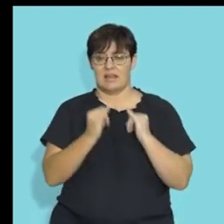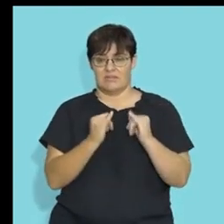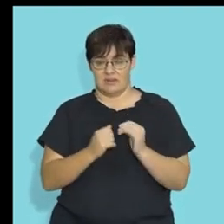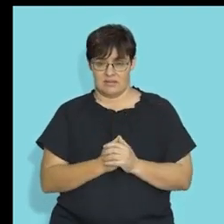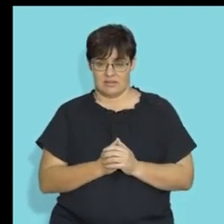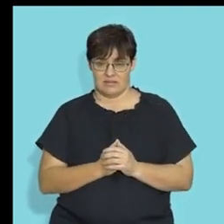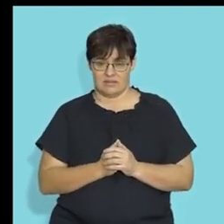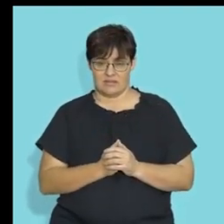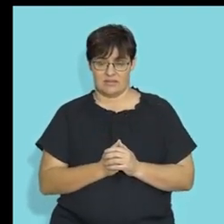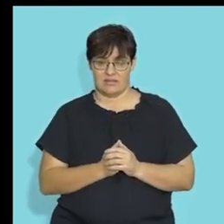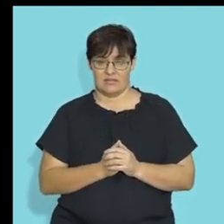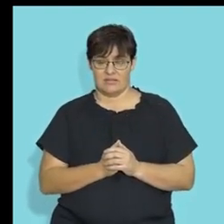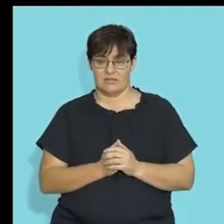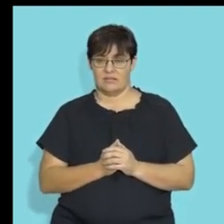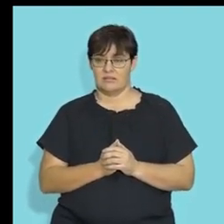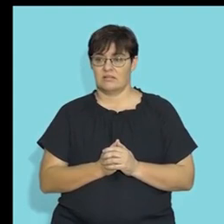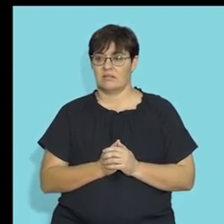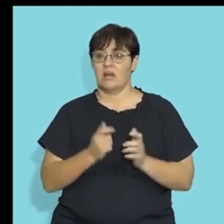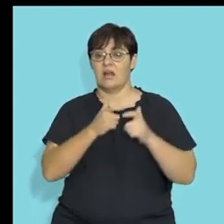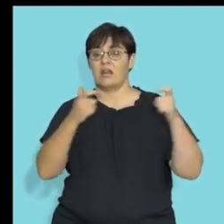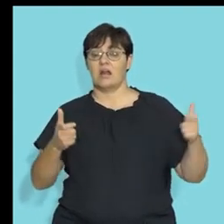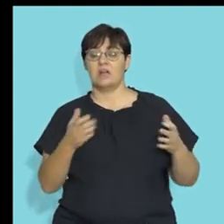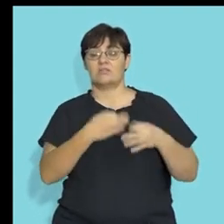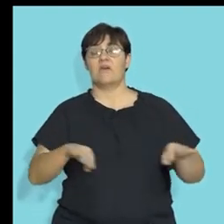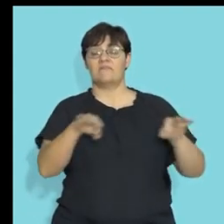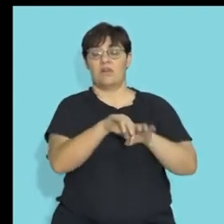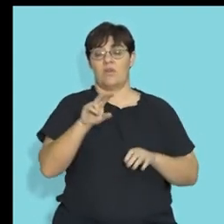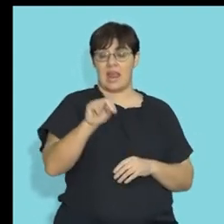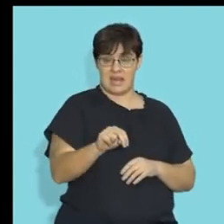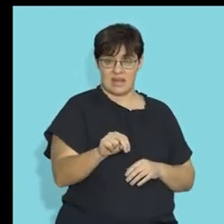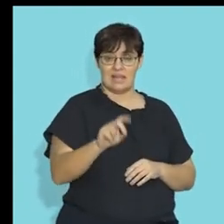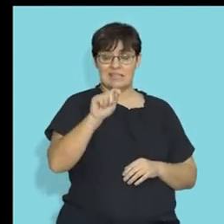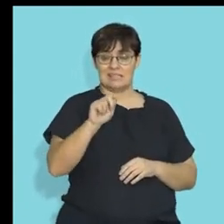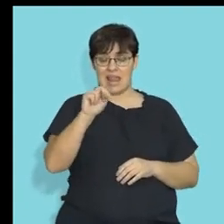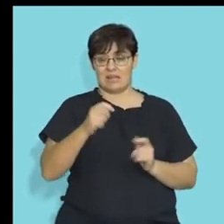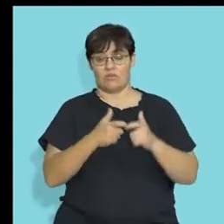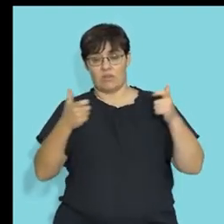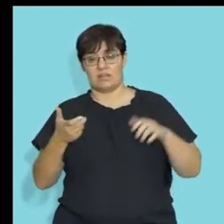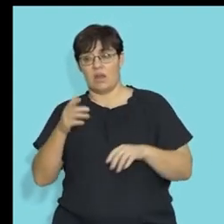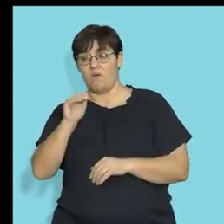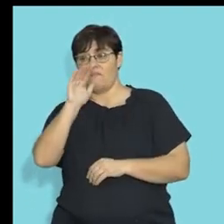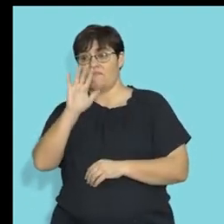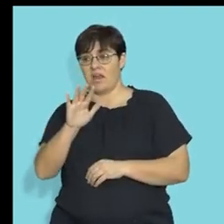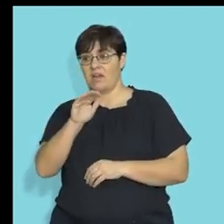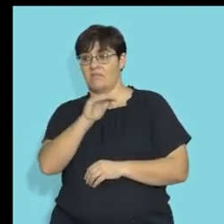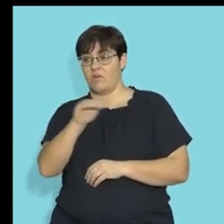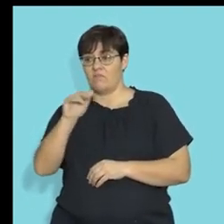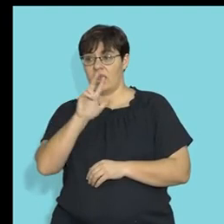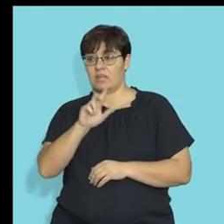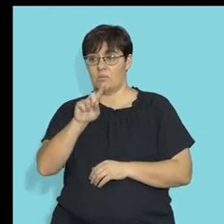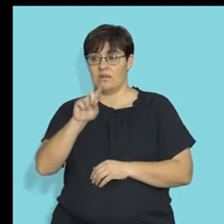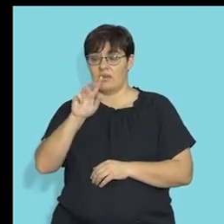than 11. So the largest value for n for which Tn is greater than 5